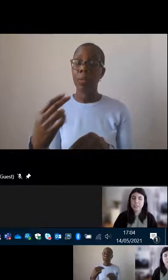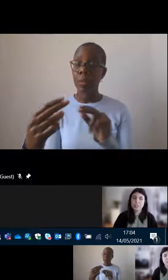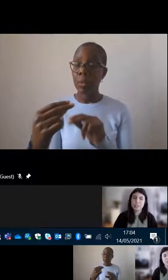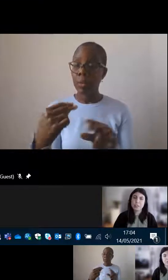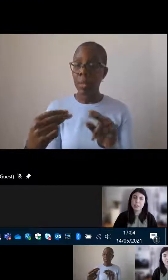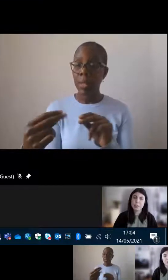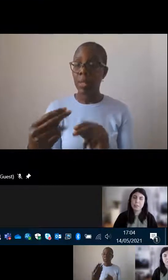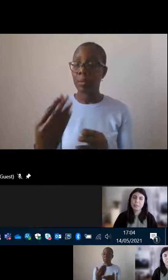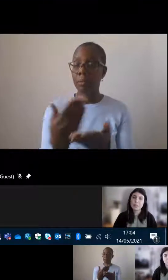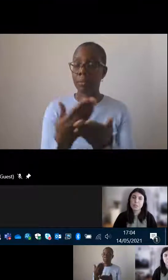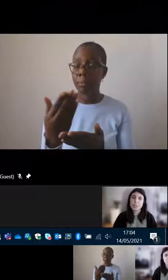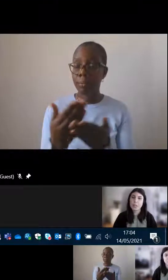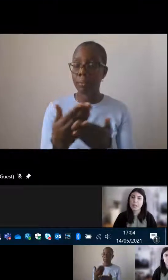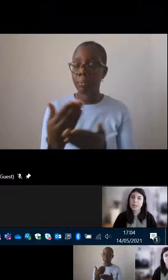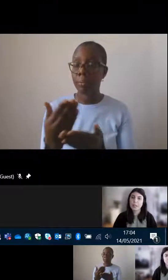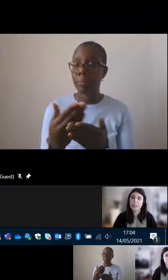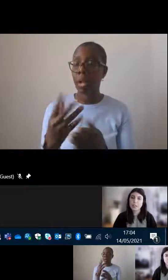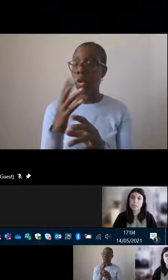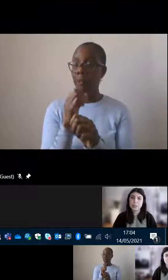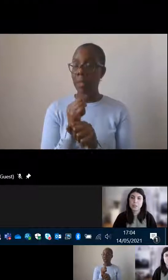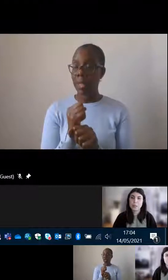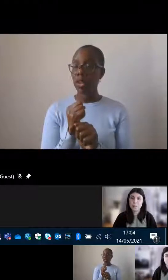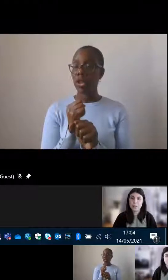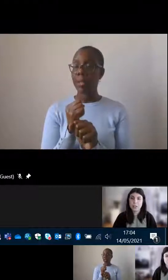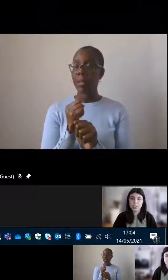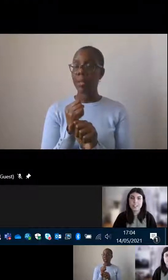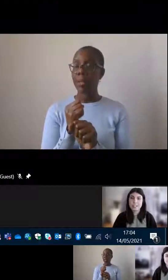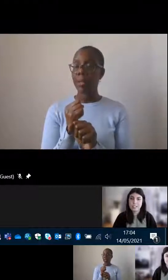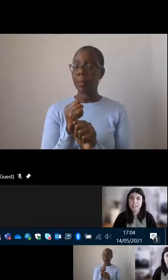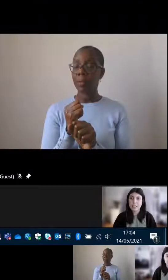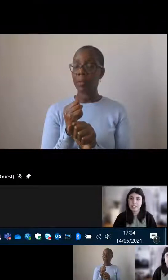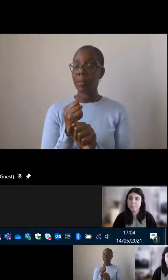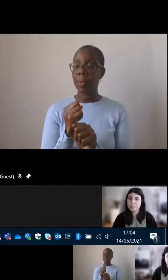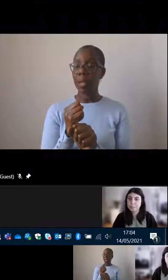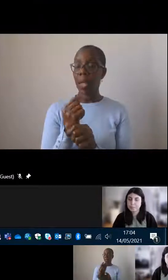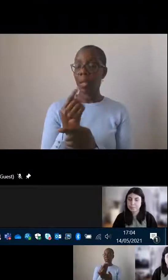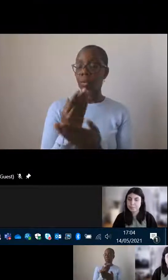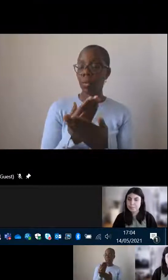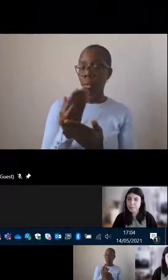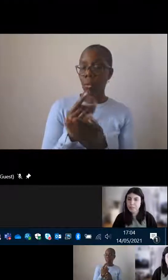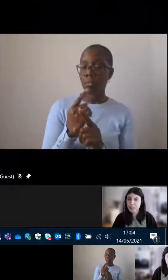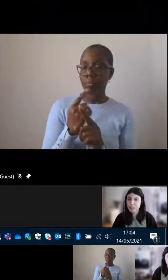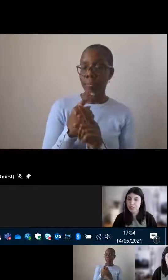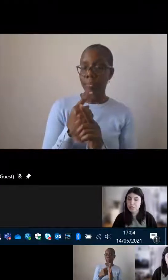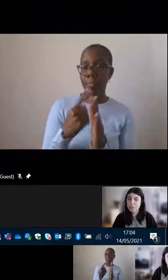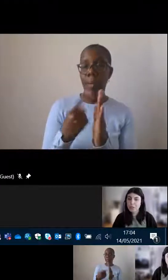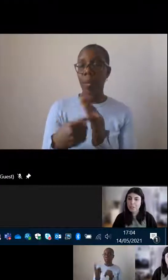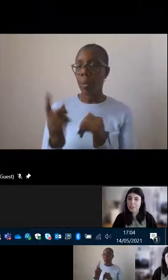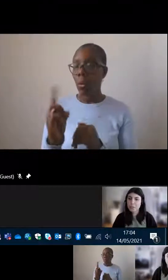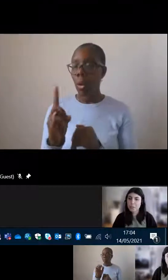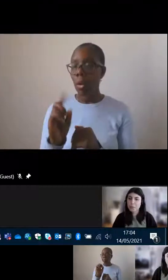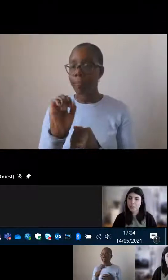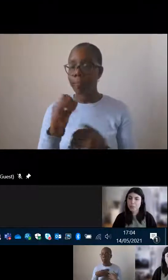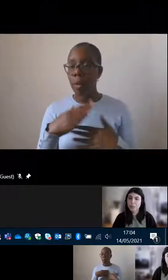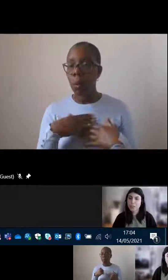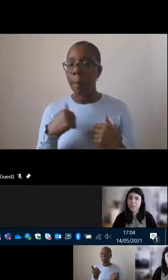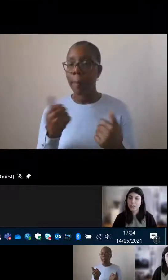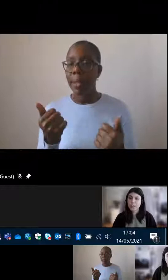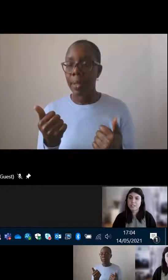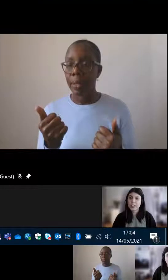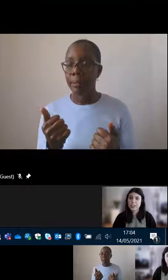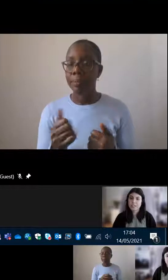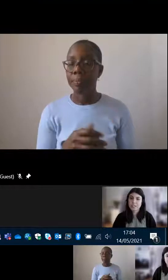build a connection and be able to speak about your well-being honestly. They also offer